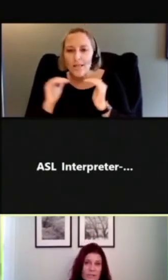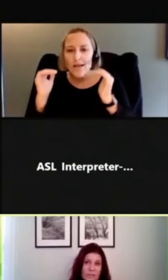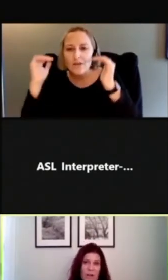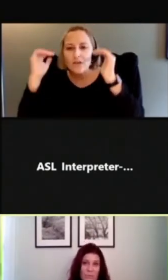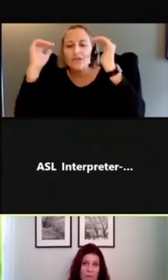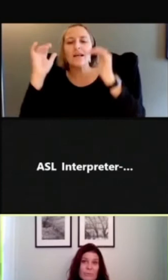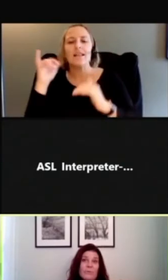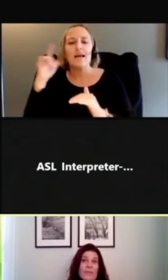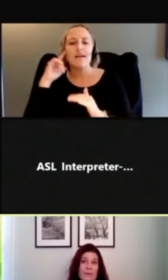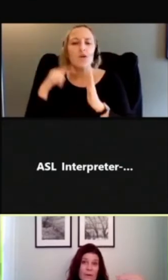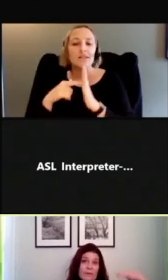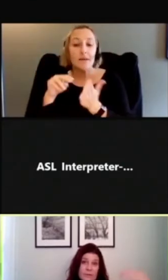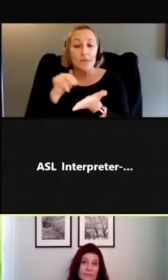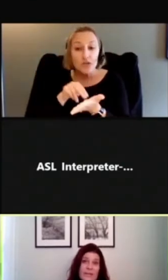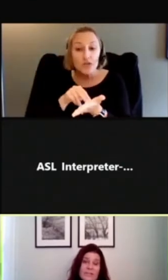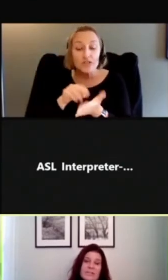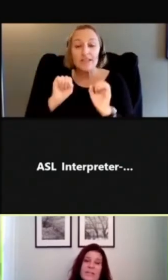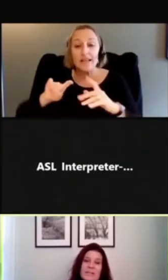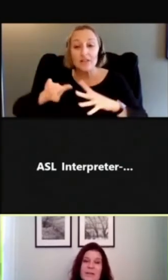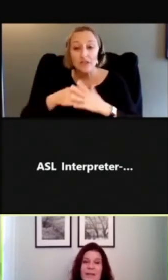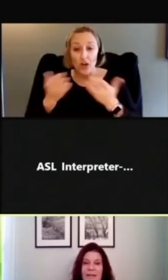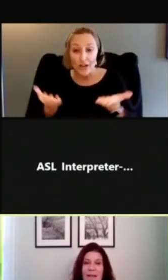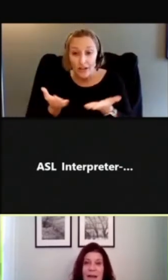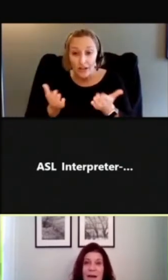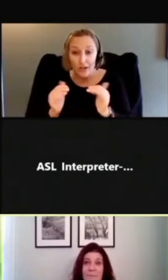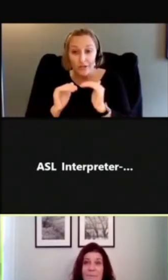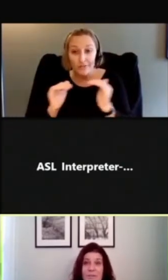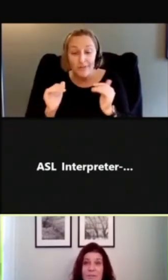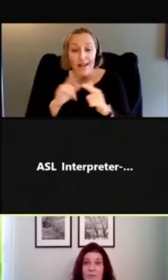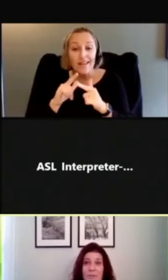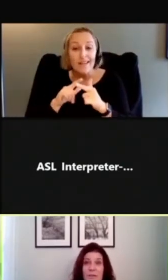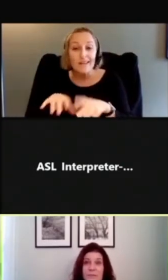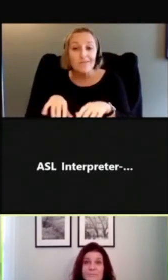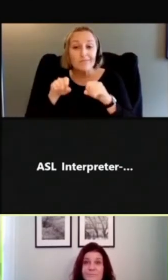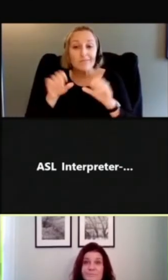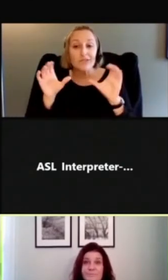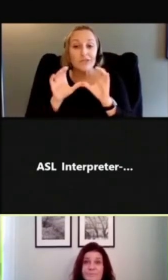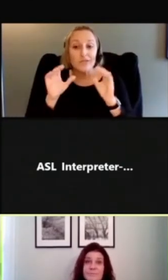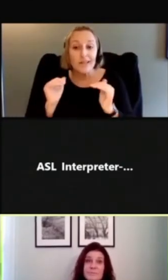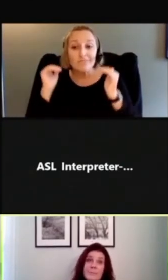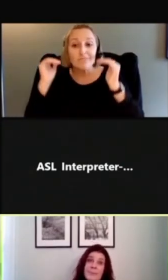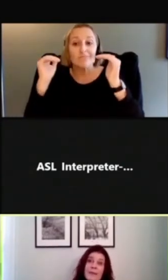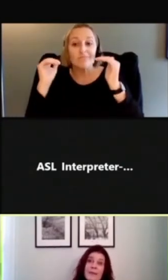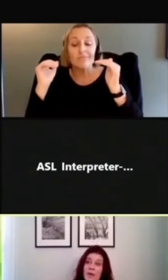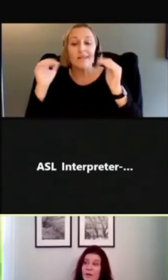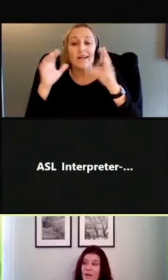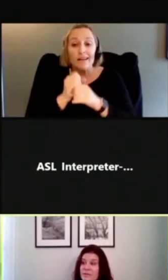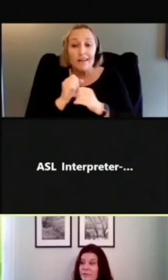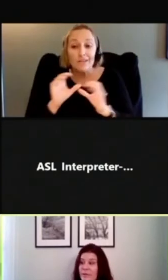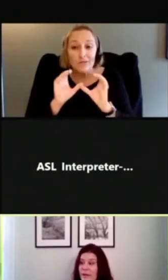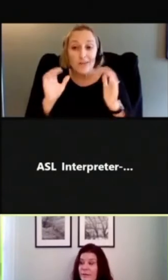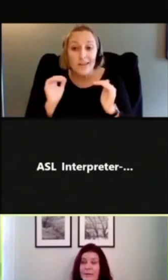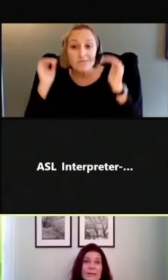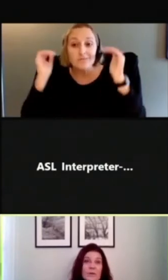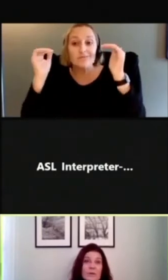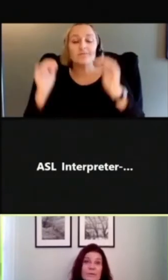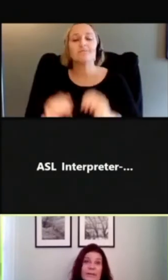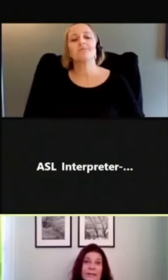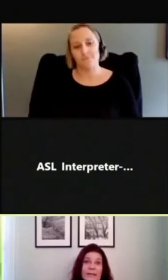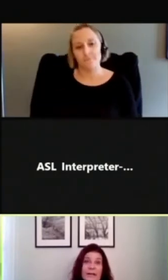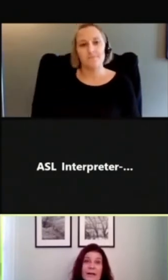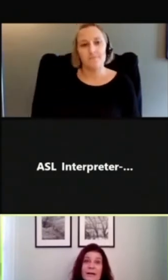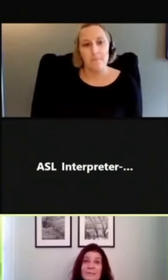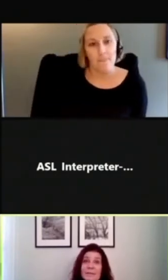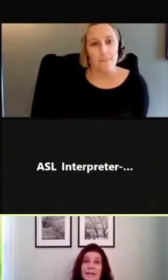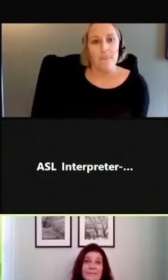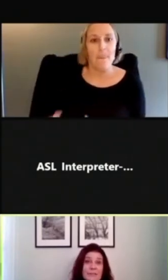ladder? What can you start with? And then what certifications can you gain as you go along? We also